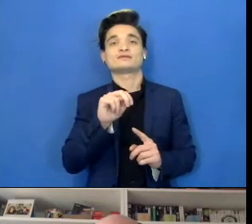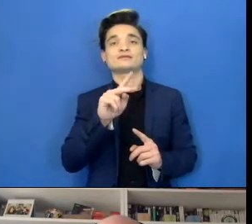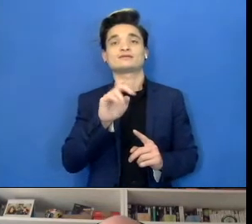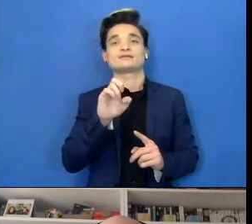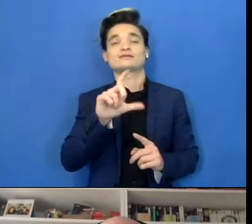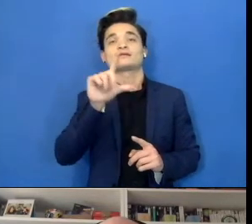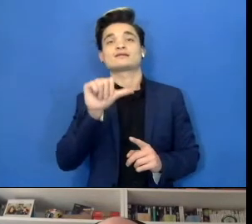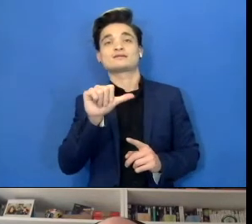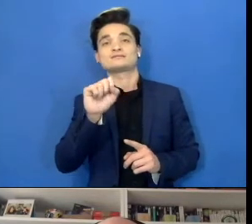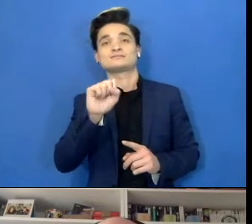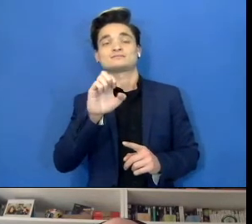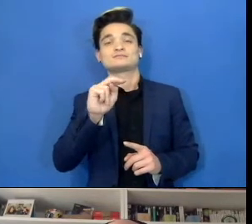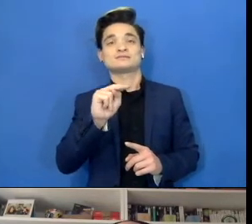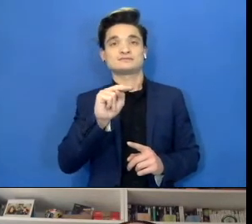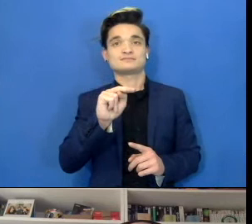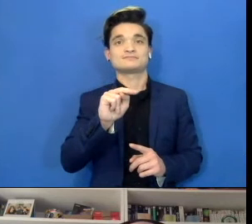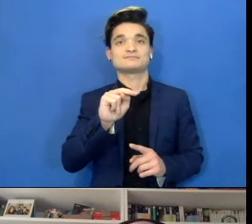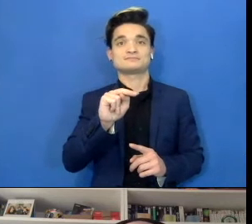V-E-N-E-K-L-A-S-E-N.